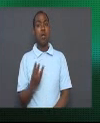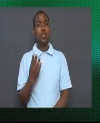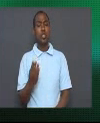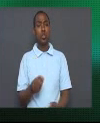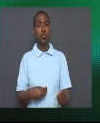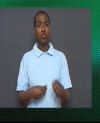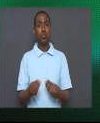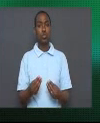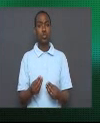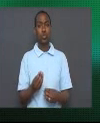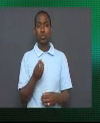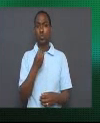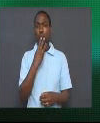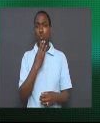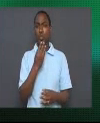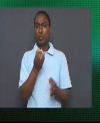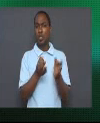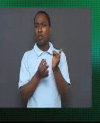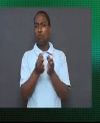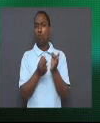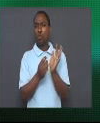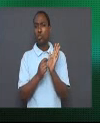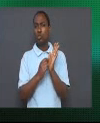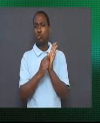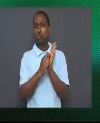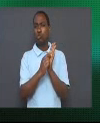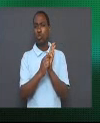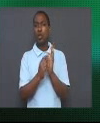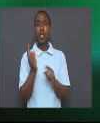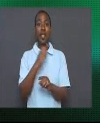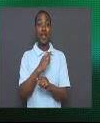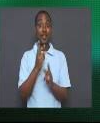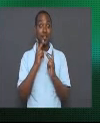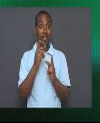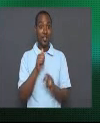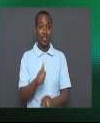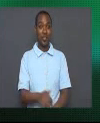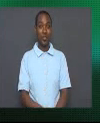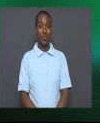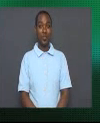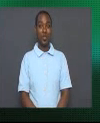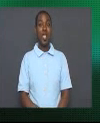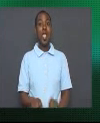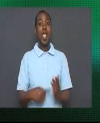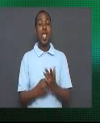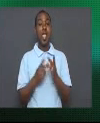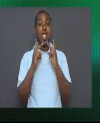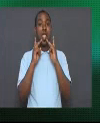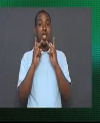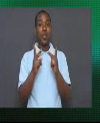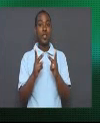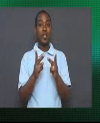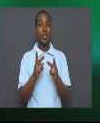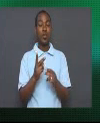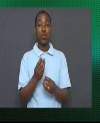Most businesses put best before dates on preserved food to